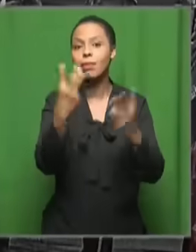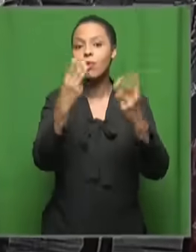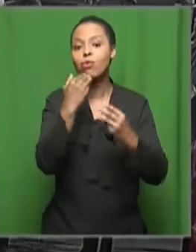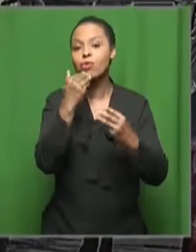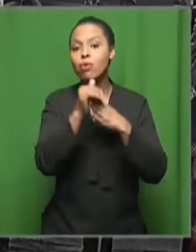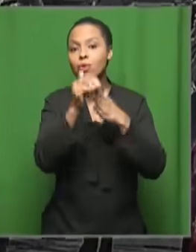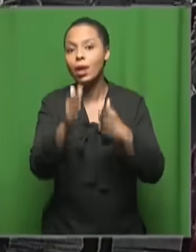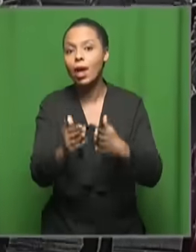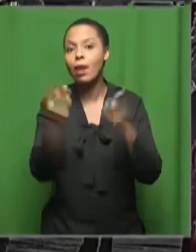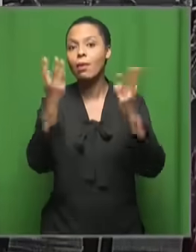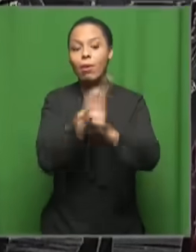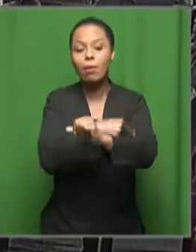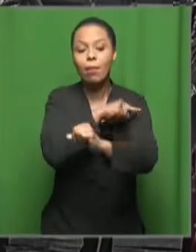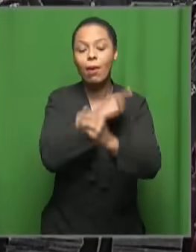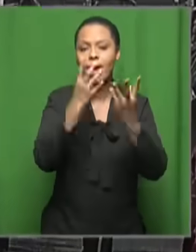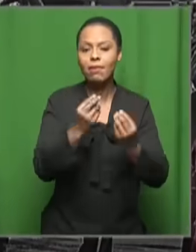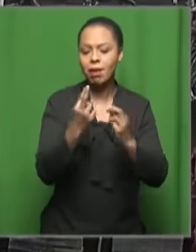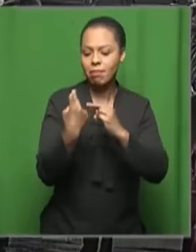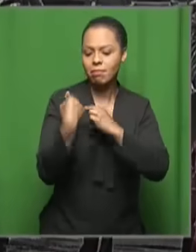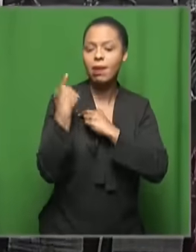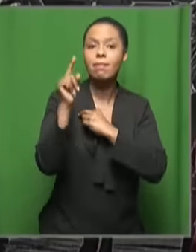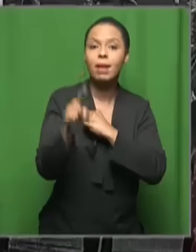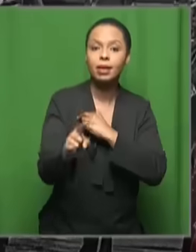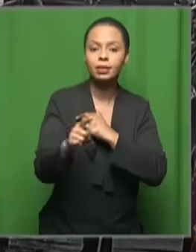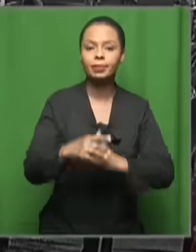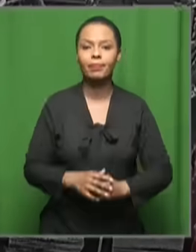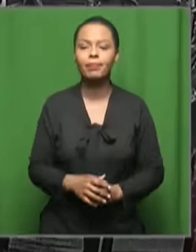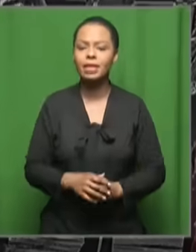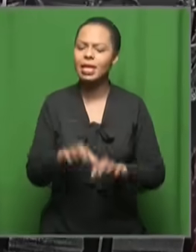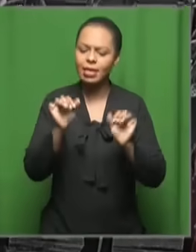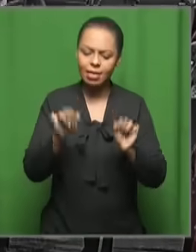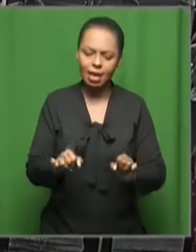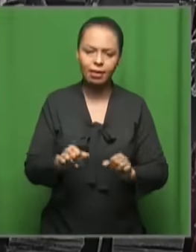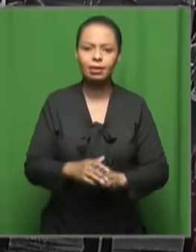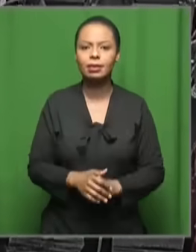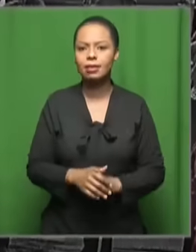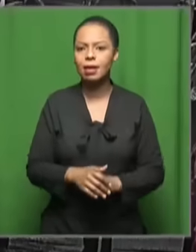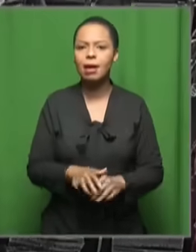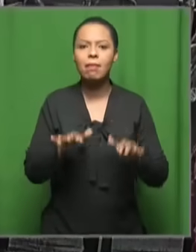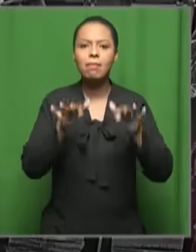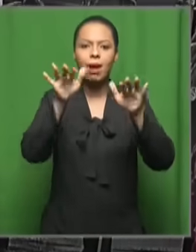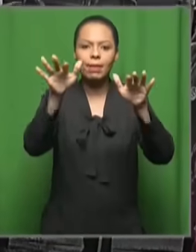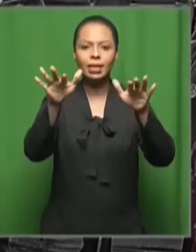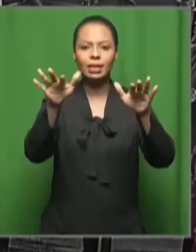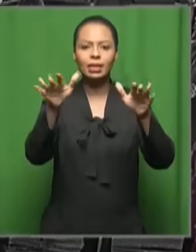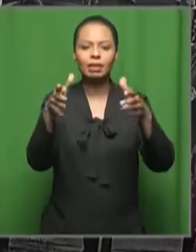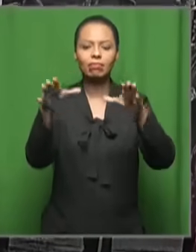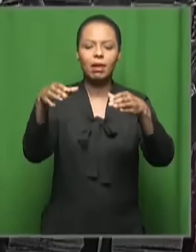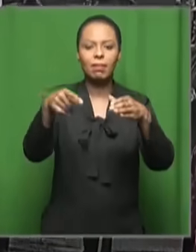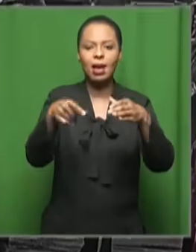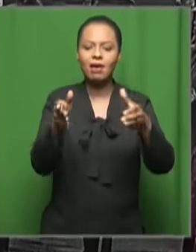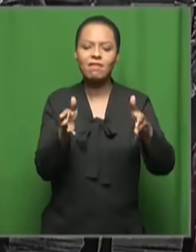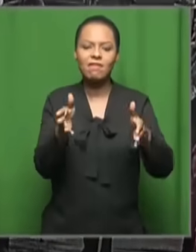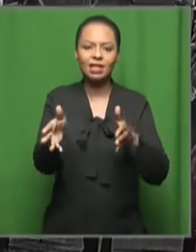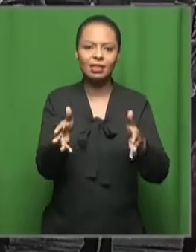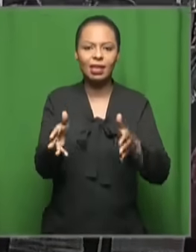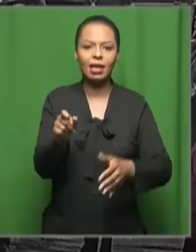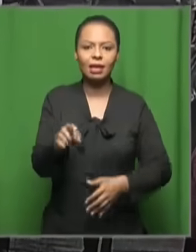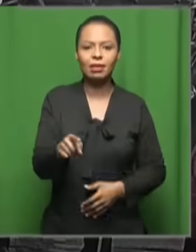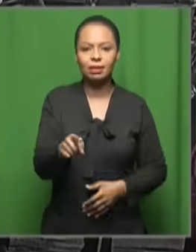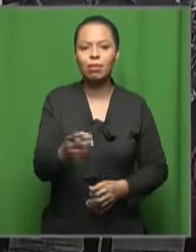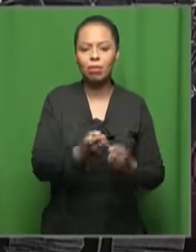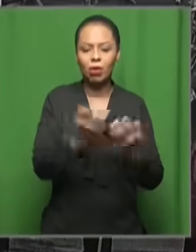No, that's correct, Unathi. The public sector, we see it as a facilitator of corruption.